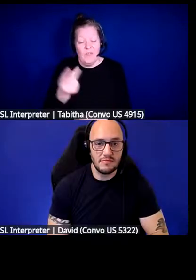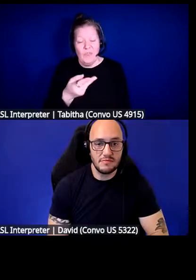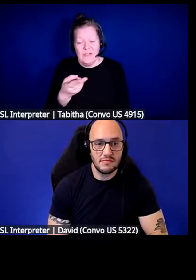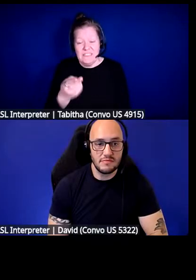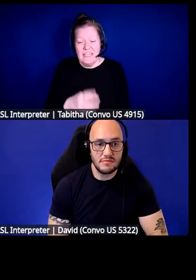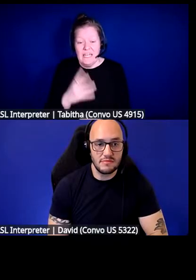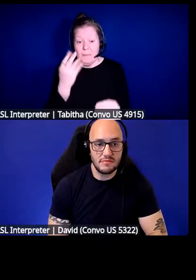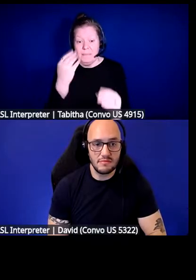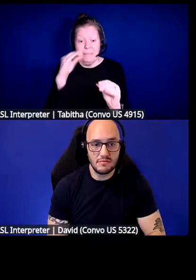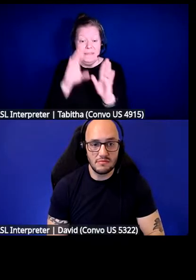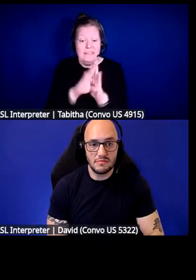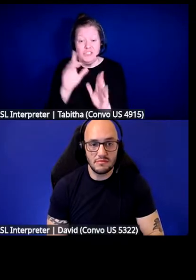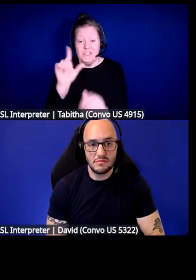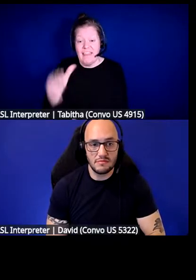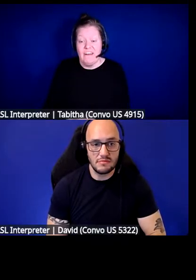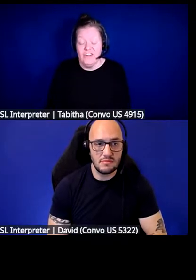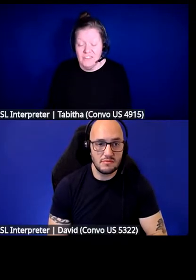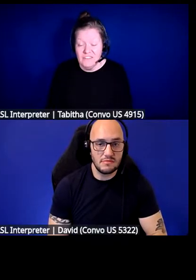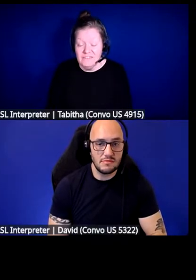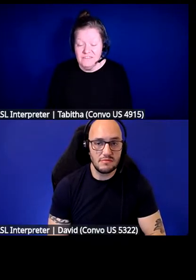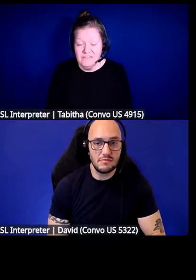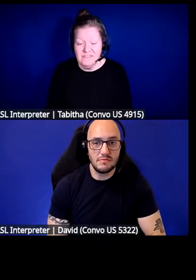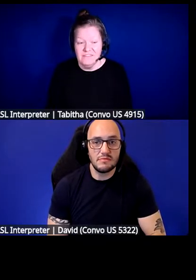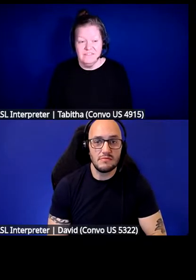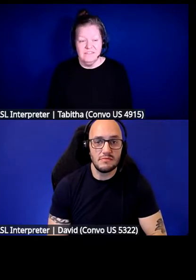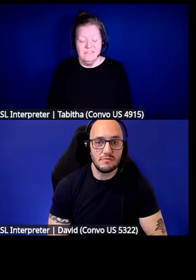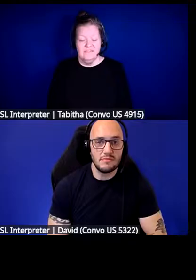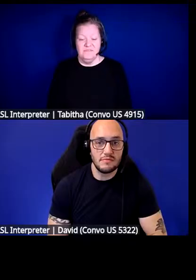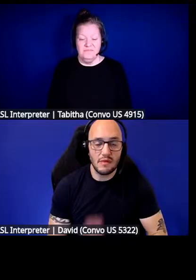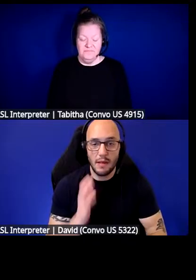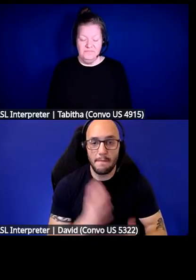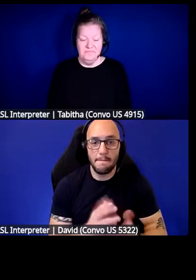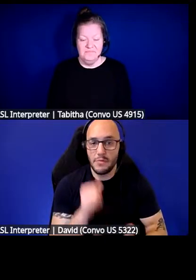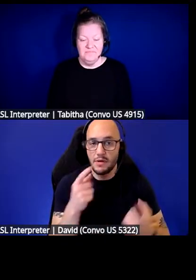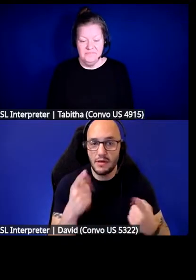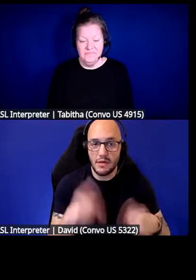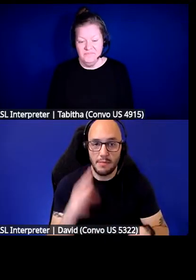Pictures later. Pictures or it didn't happen. You know the rule.